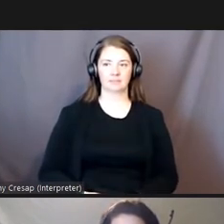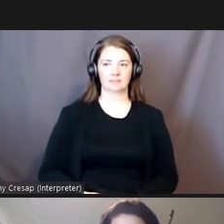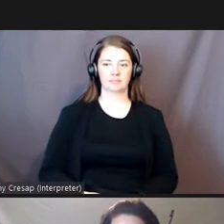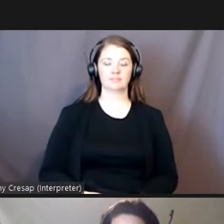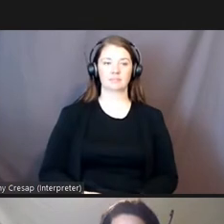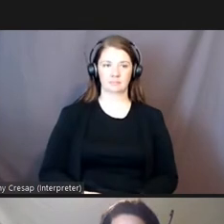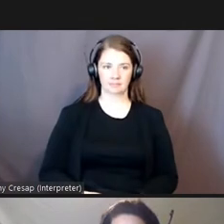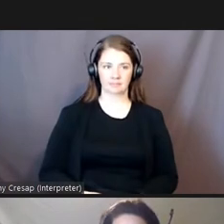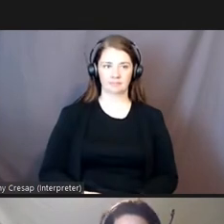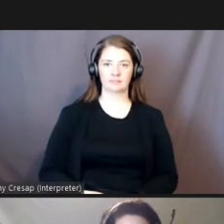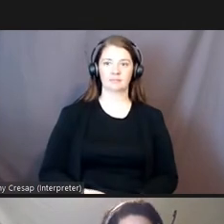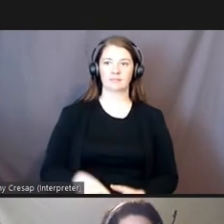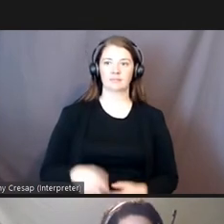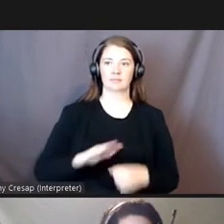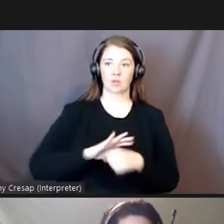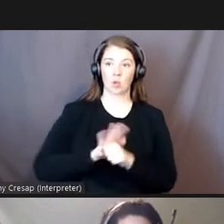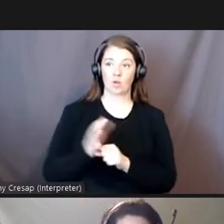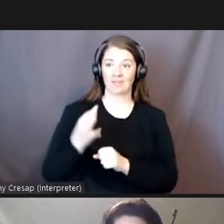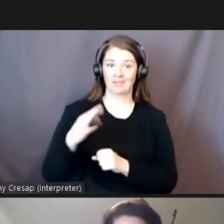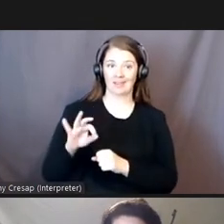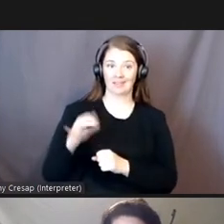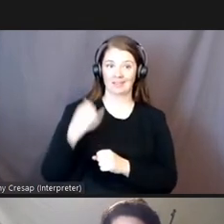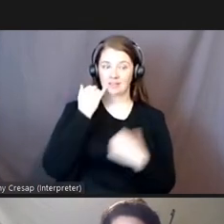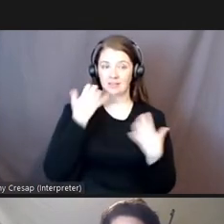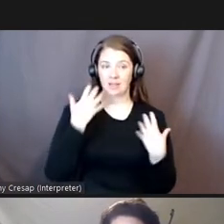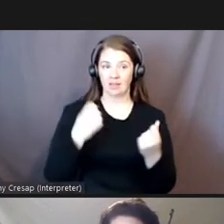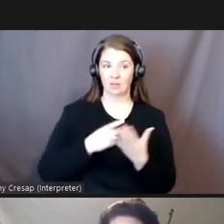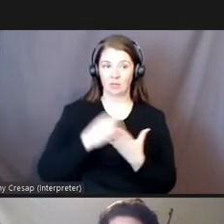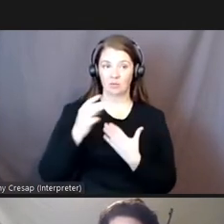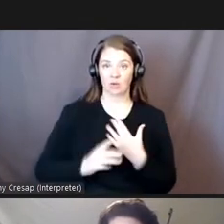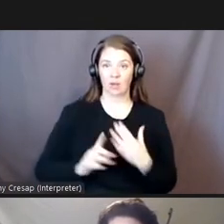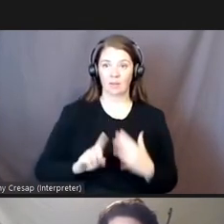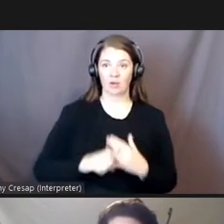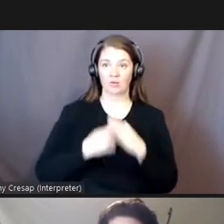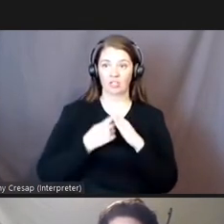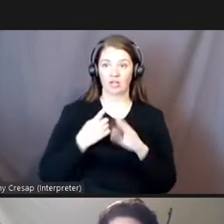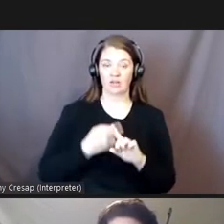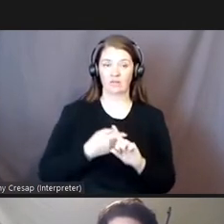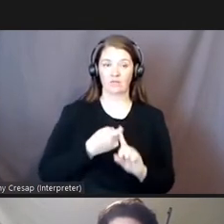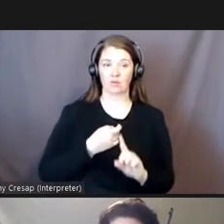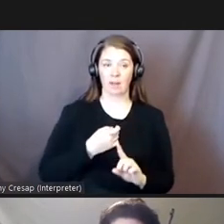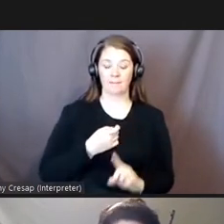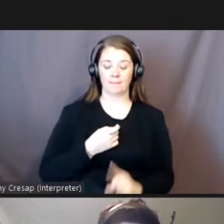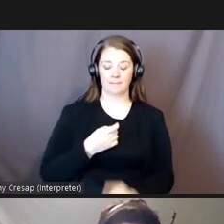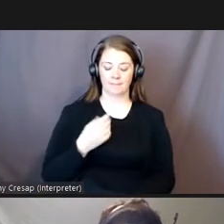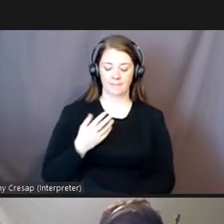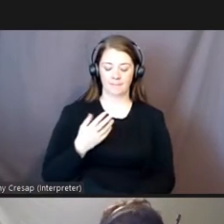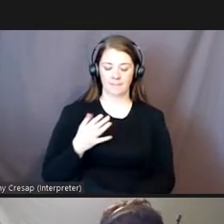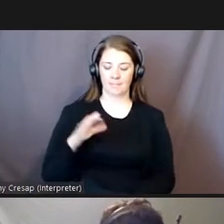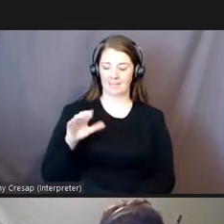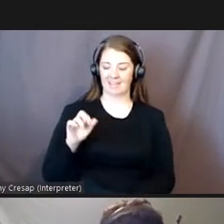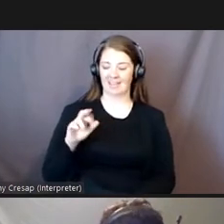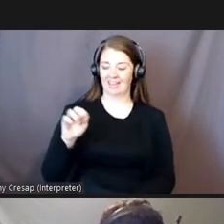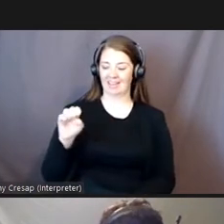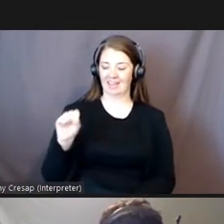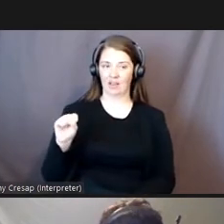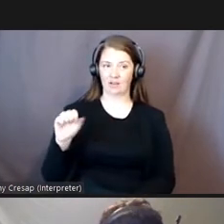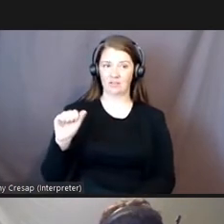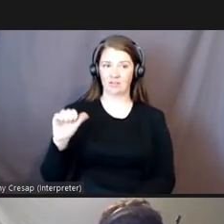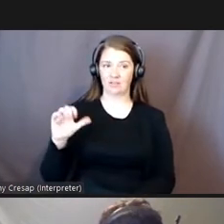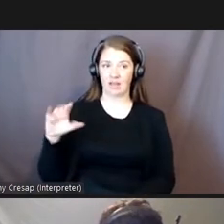All right. So the COVID-19 telehealth program originated out of the CARES Act